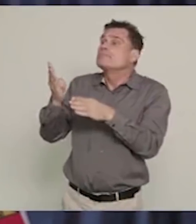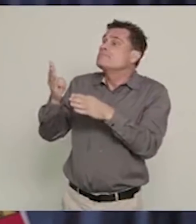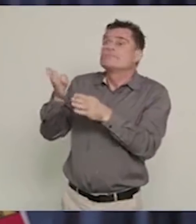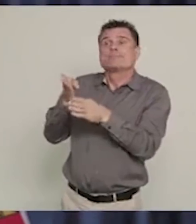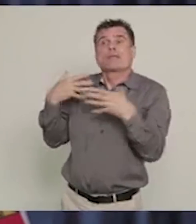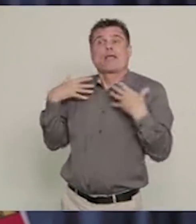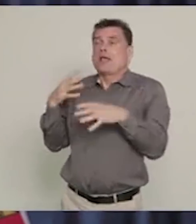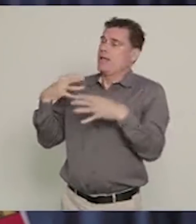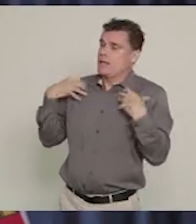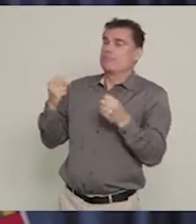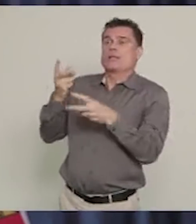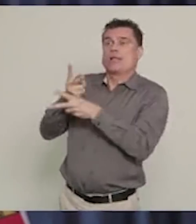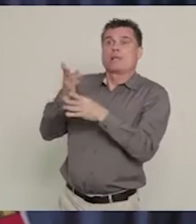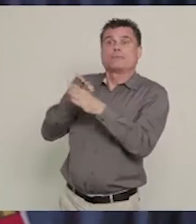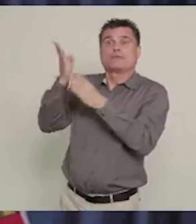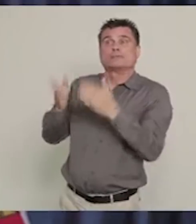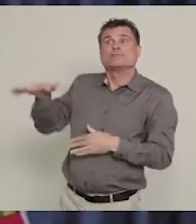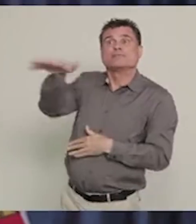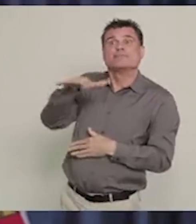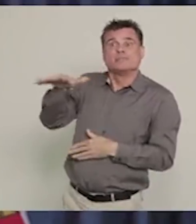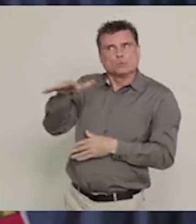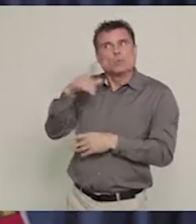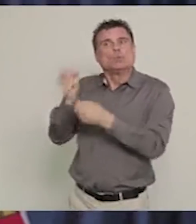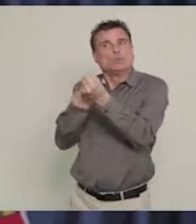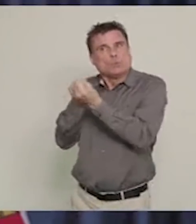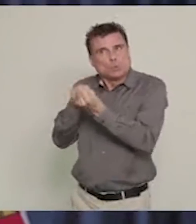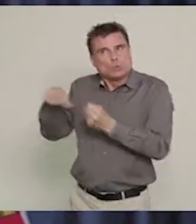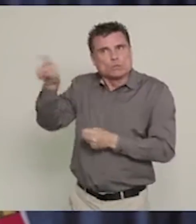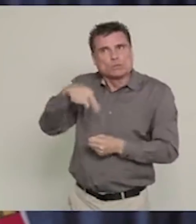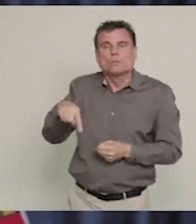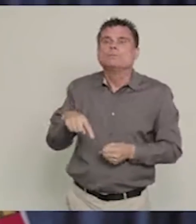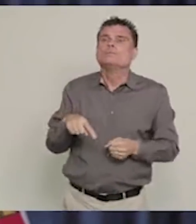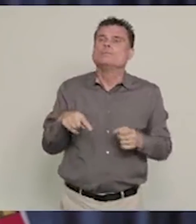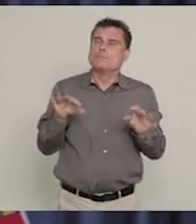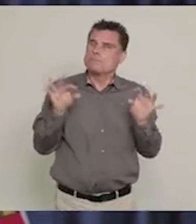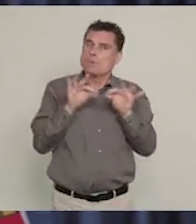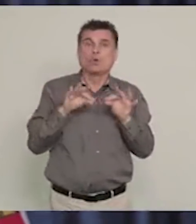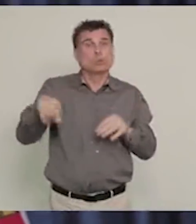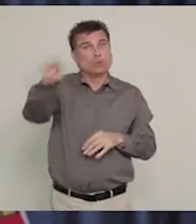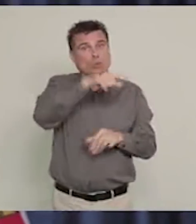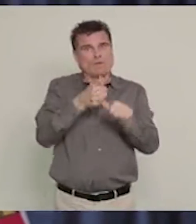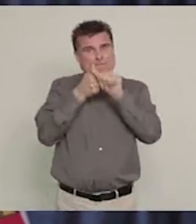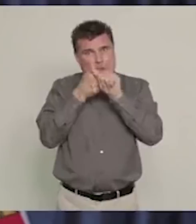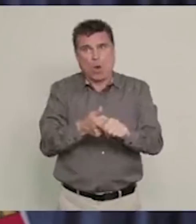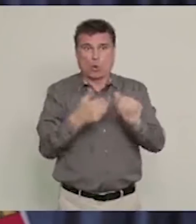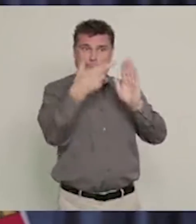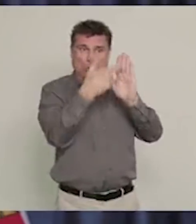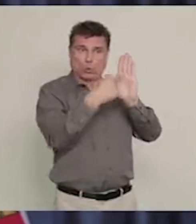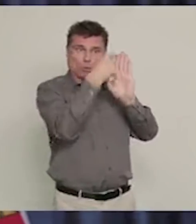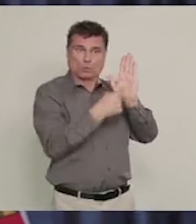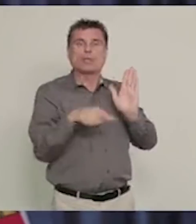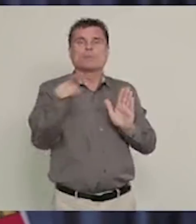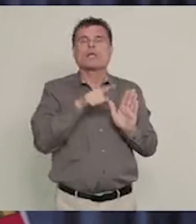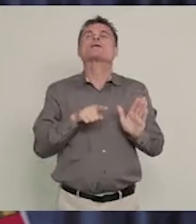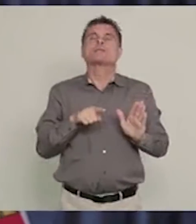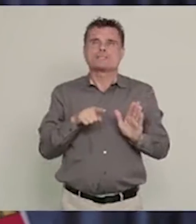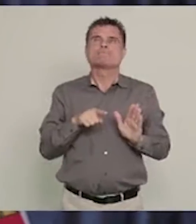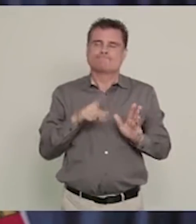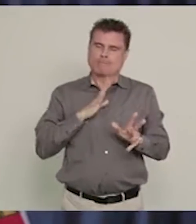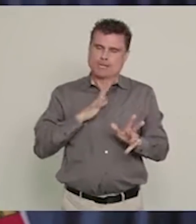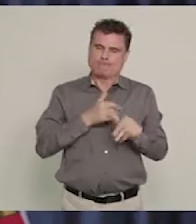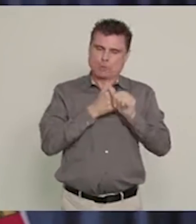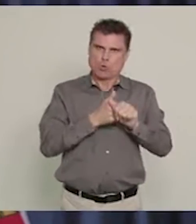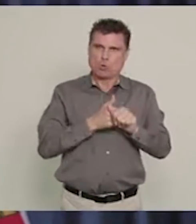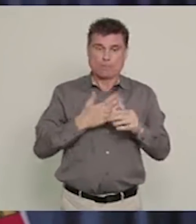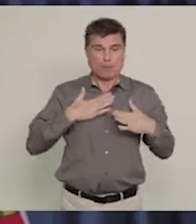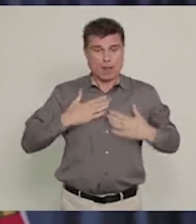home, staying physically distant, and adjusting to life at the direction of our provincial health officer. As I said again, and I'll